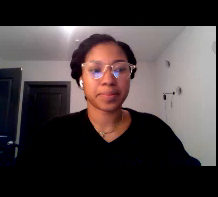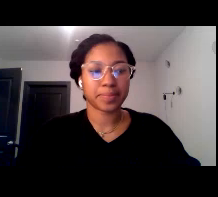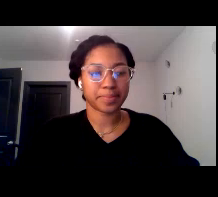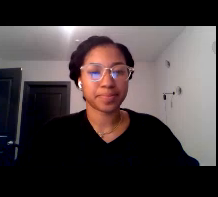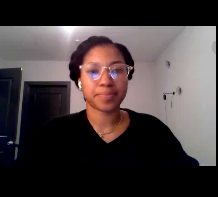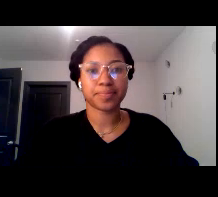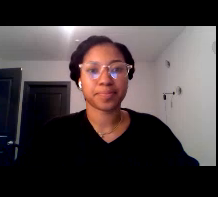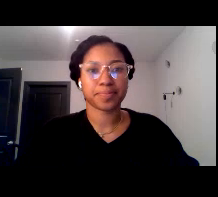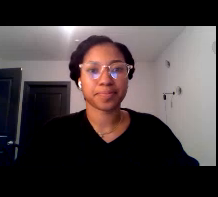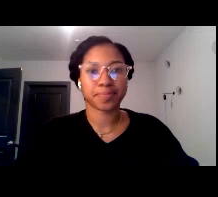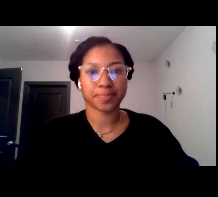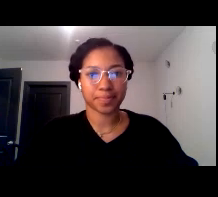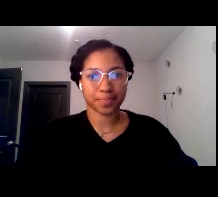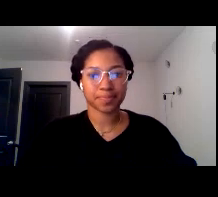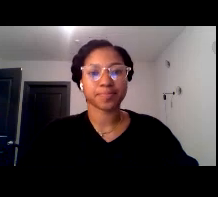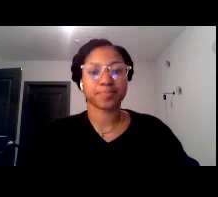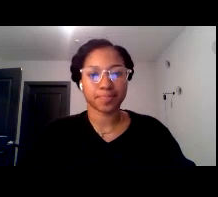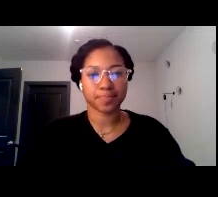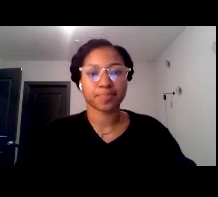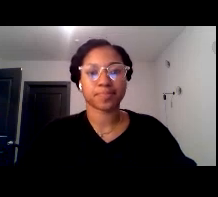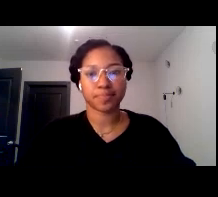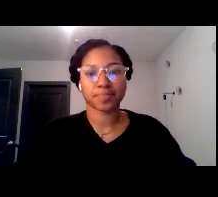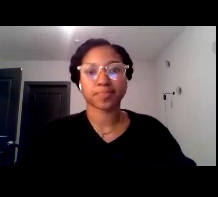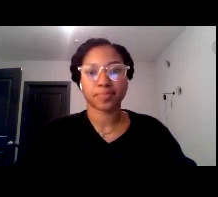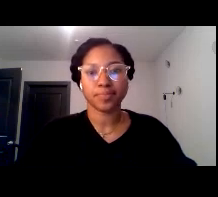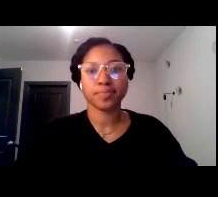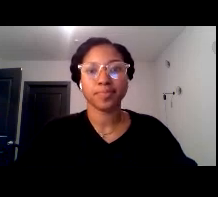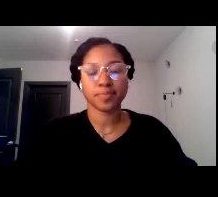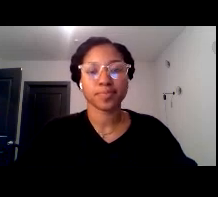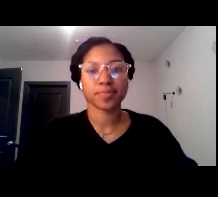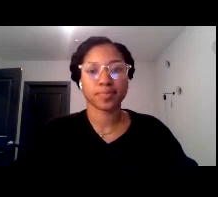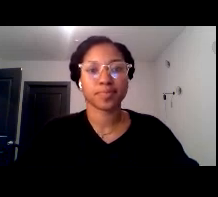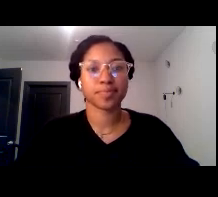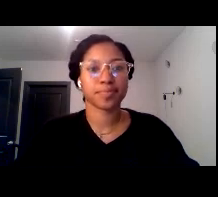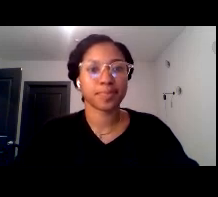questions, I'll be more than happy to answer those.